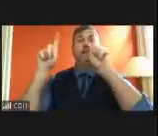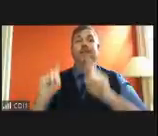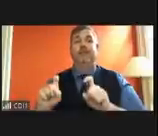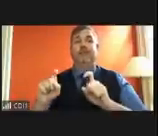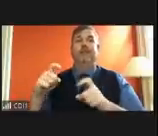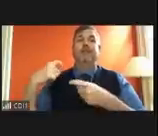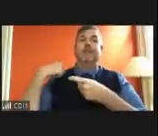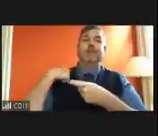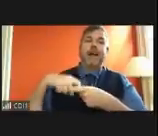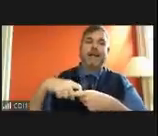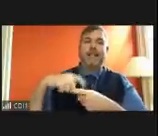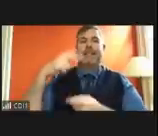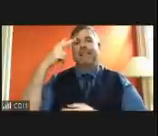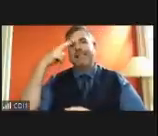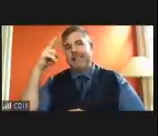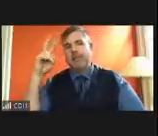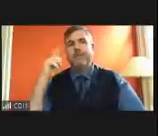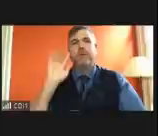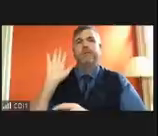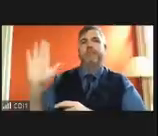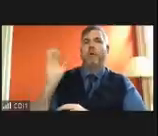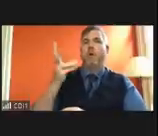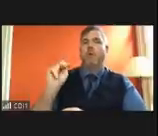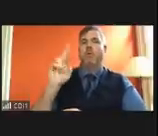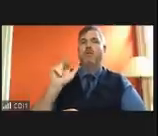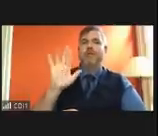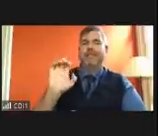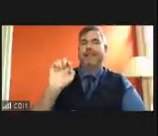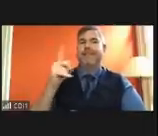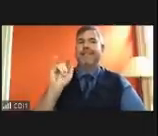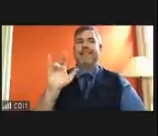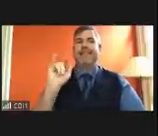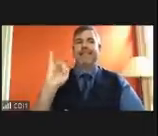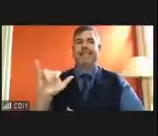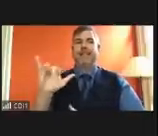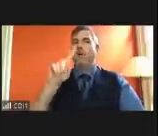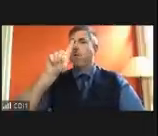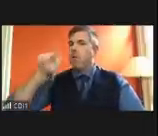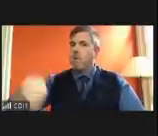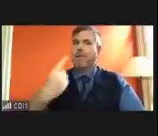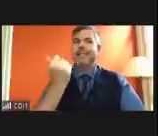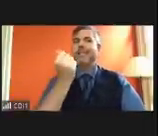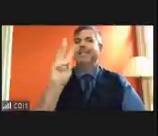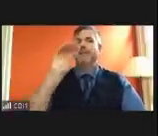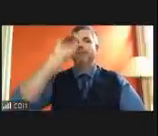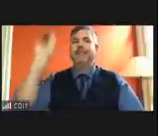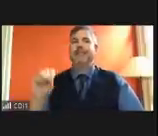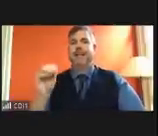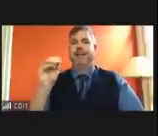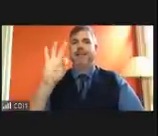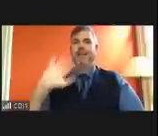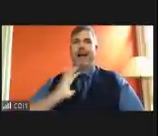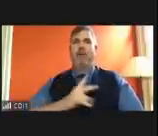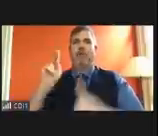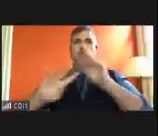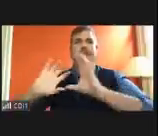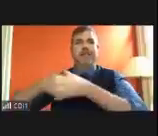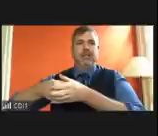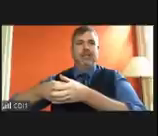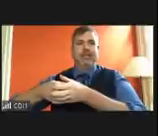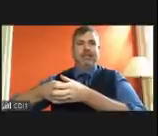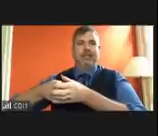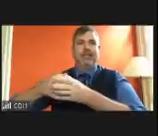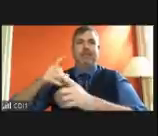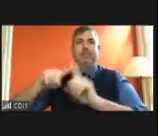own race, ethnicity, make up only 16% of our population, but a full 78% of our cases. And that's really been